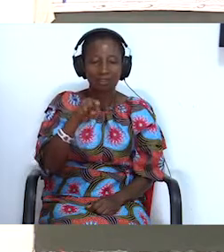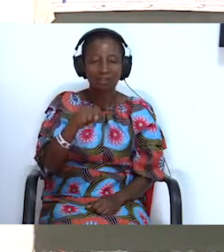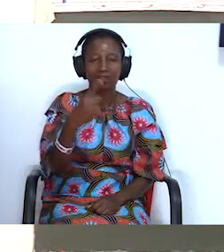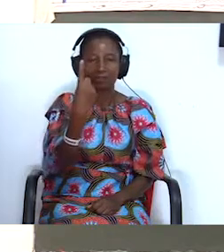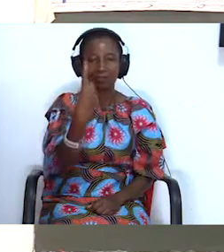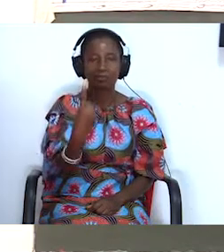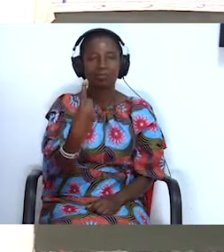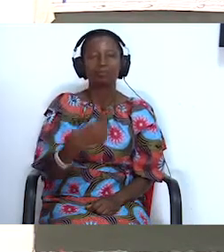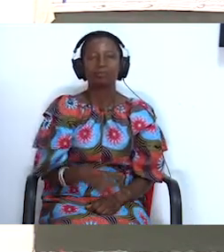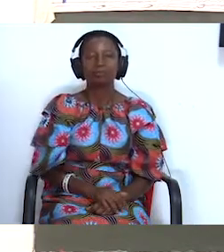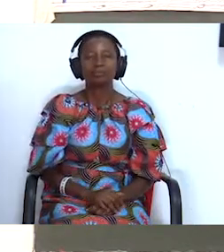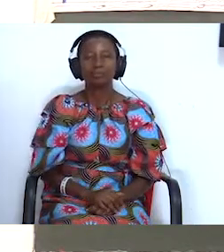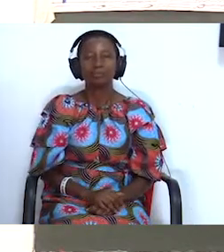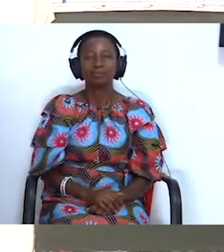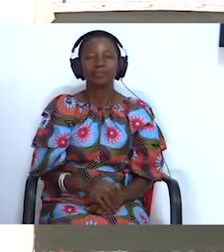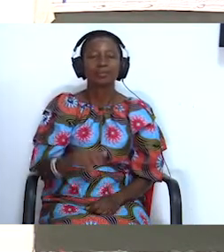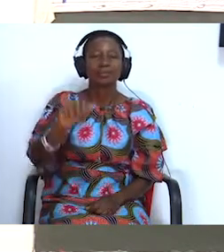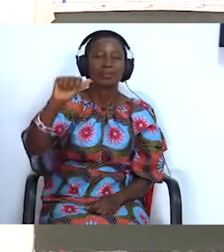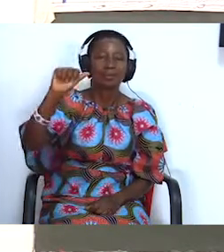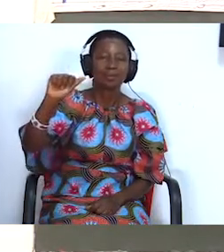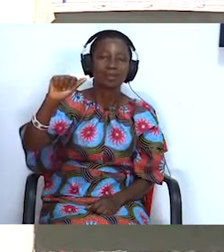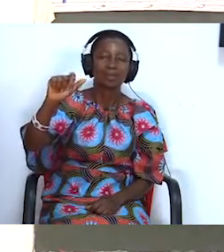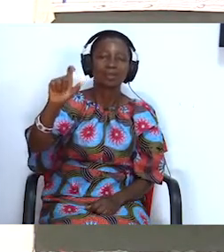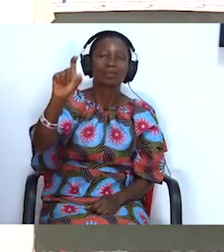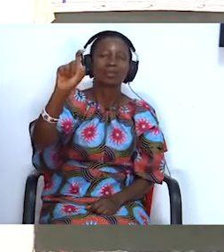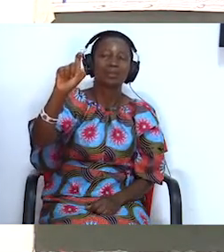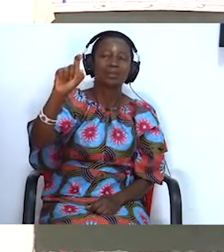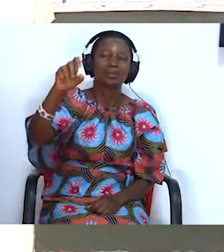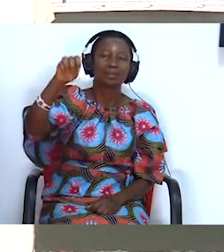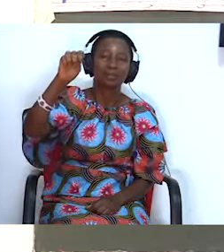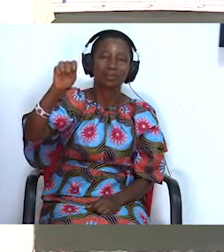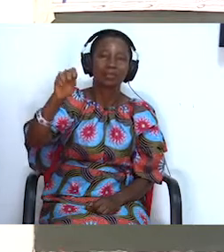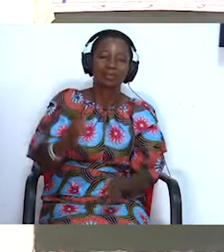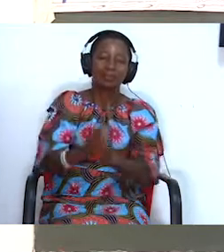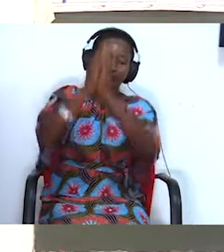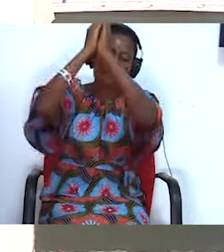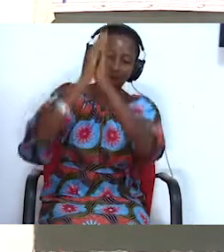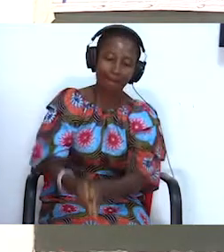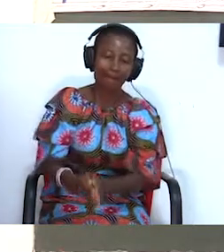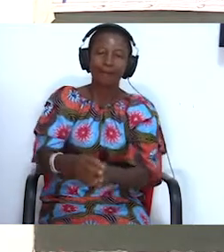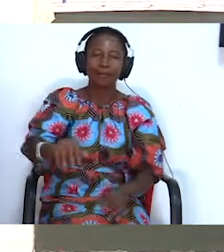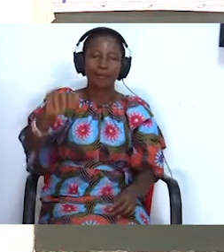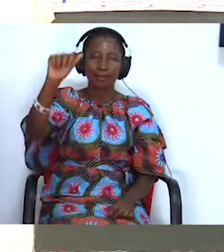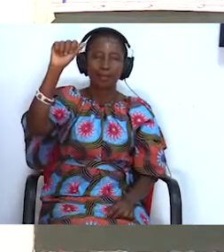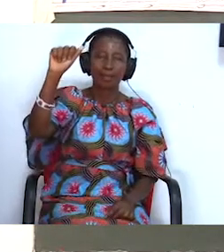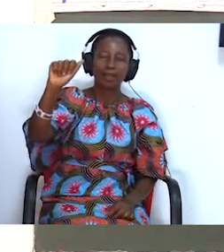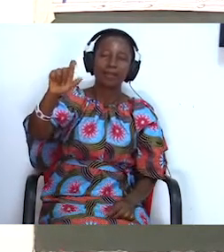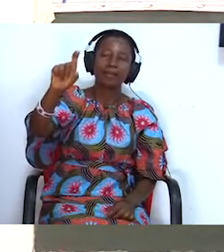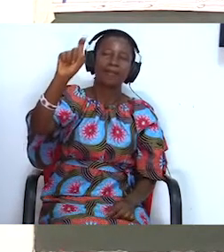with the sound ah. The first one I will show you is this one.